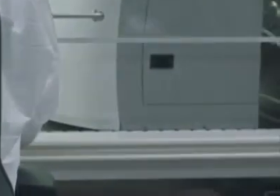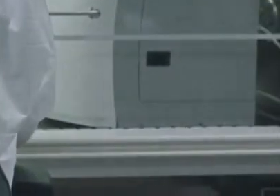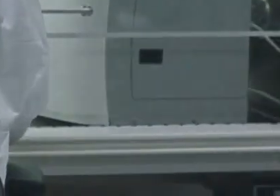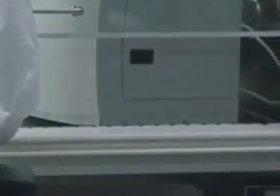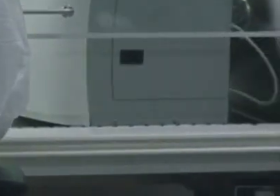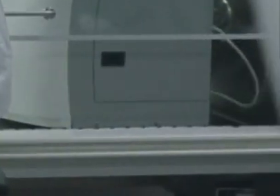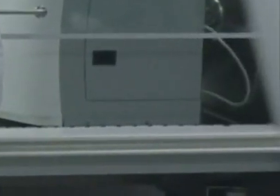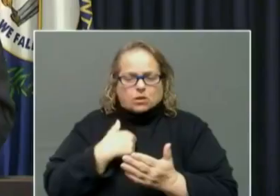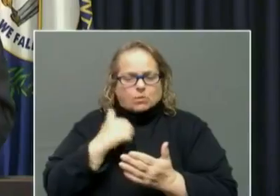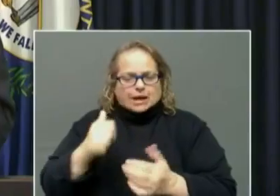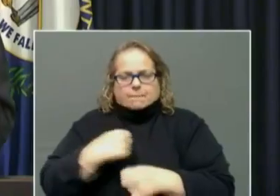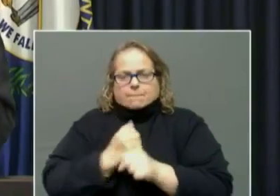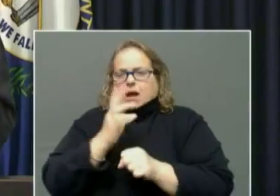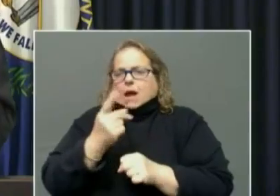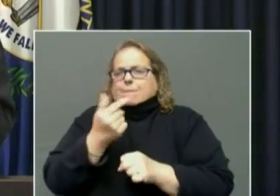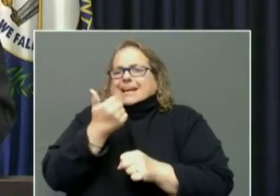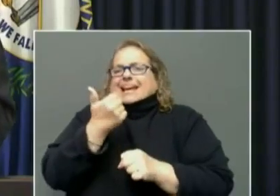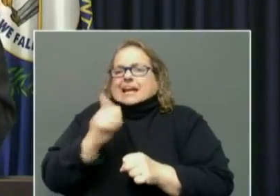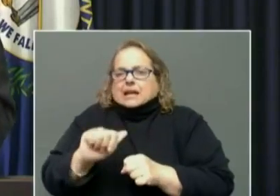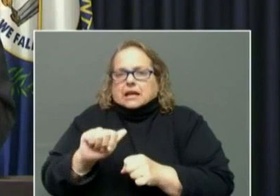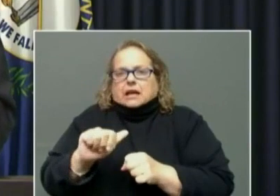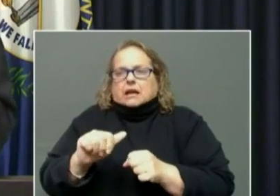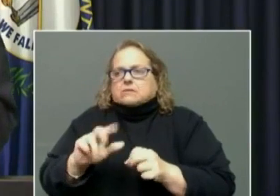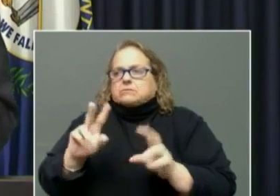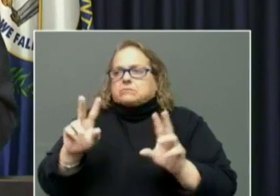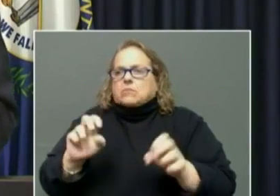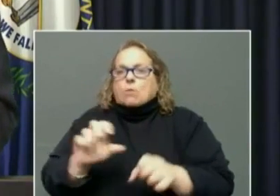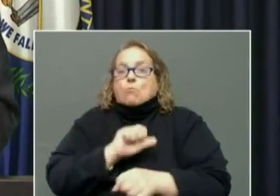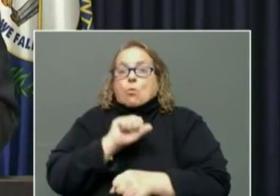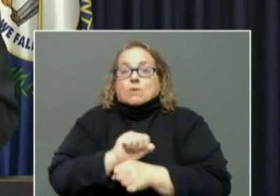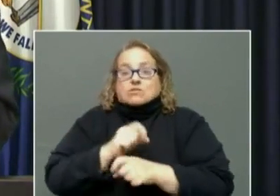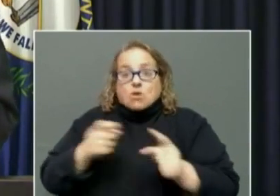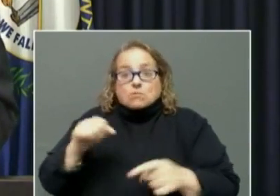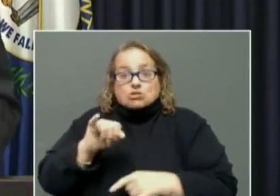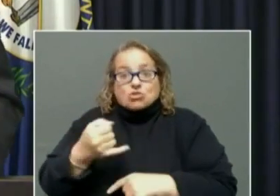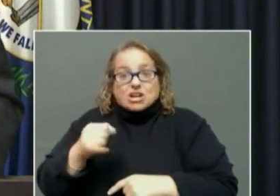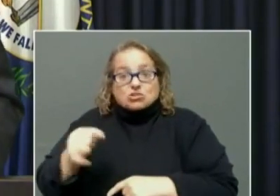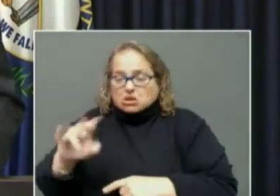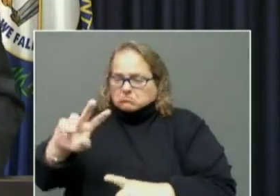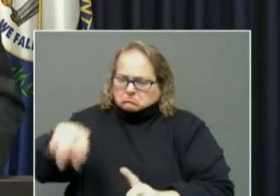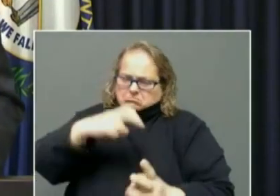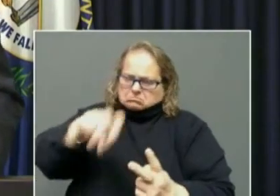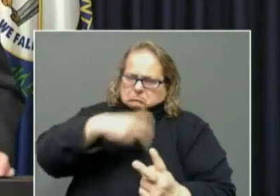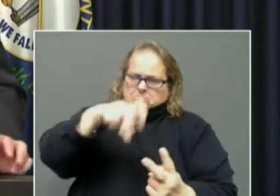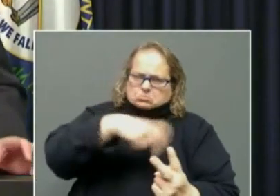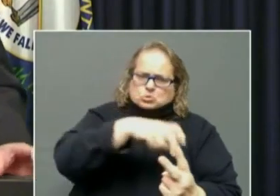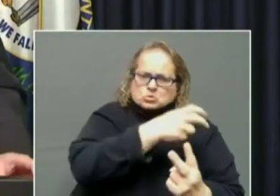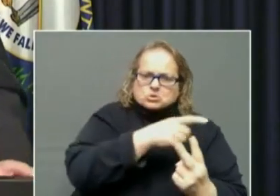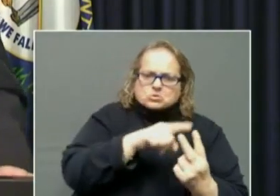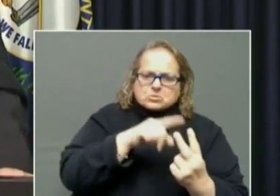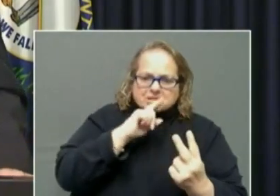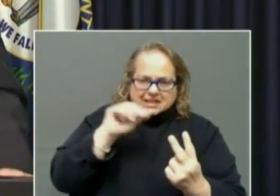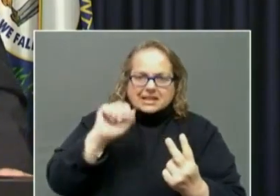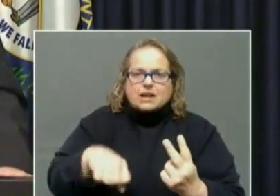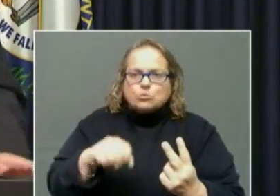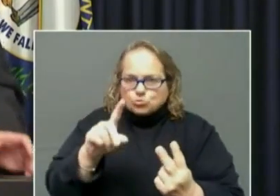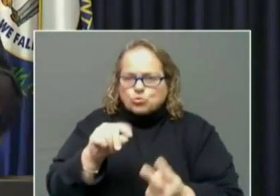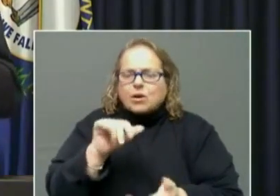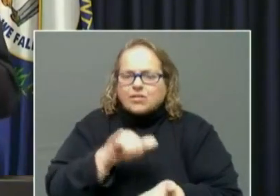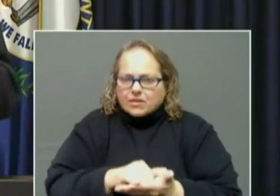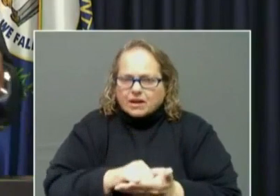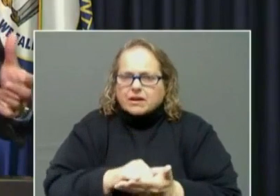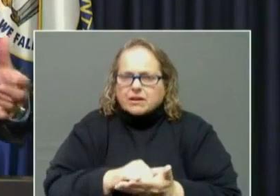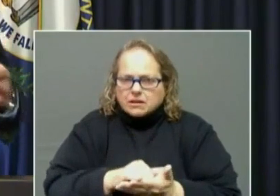The chances of developing these side effects are very slim, but Governor Andy Beshear says out of an abundance of caution, Kentucky